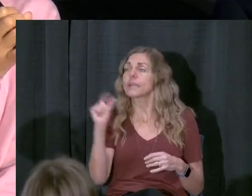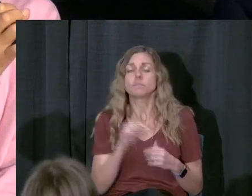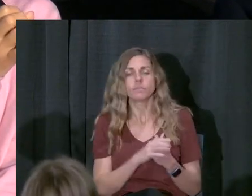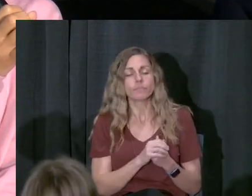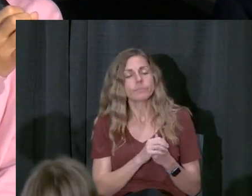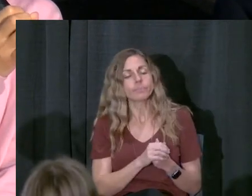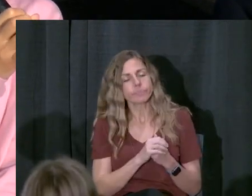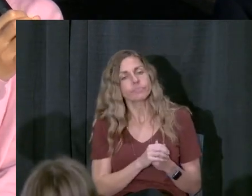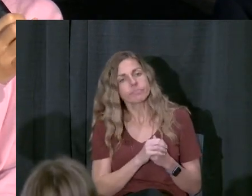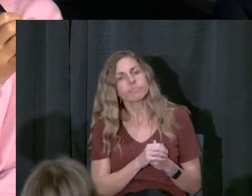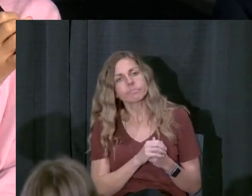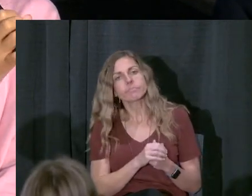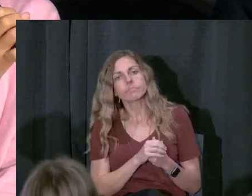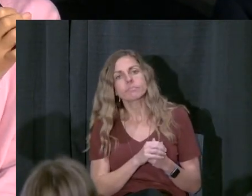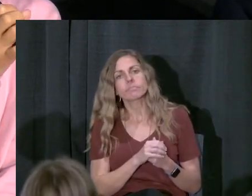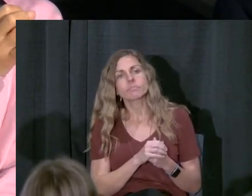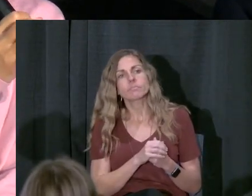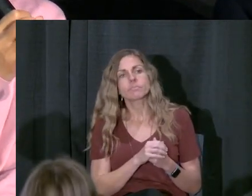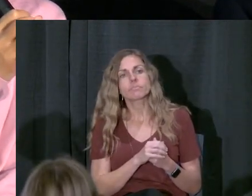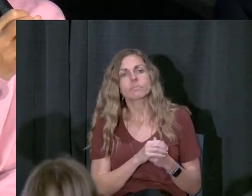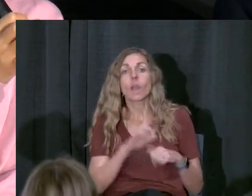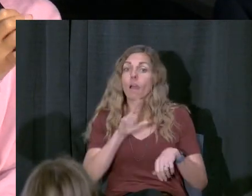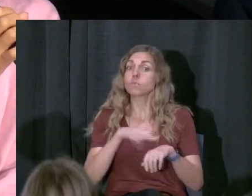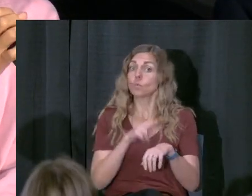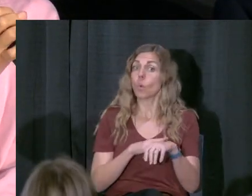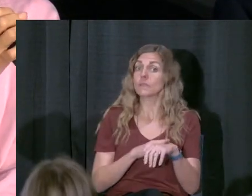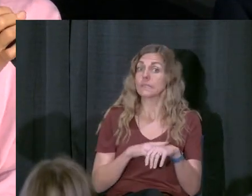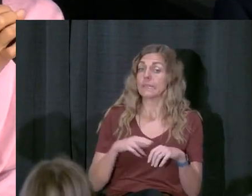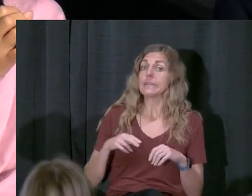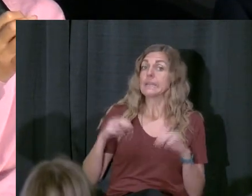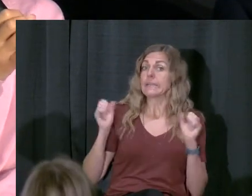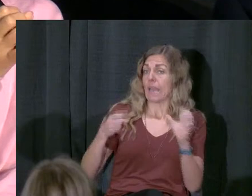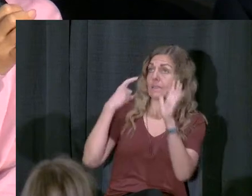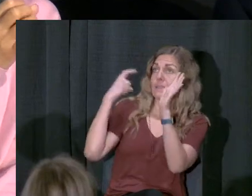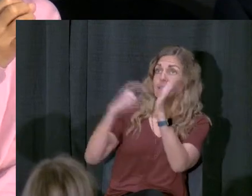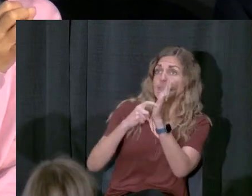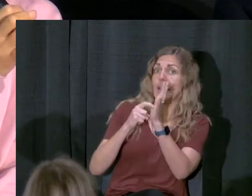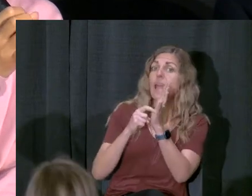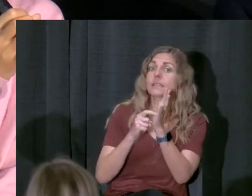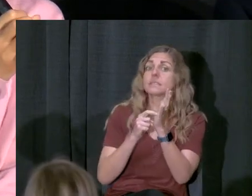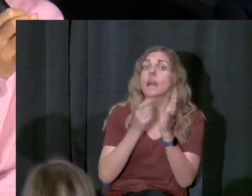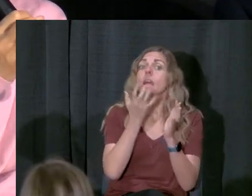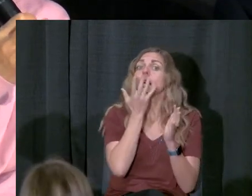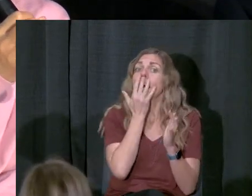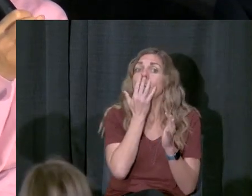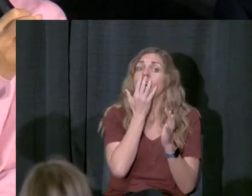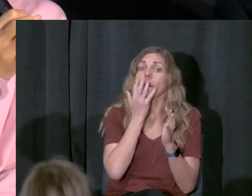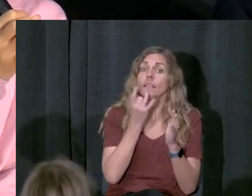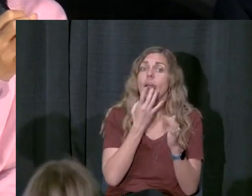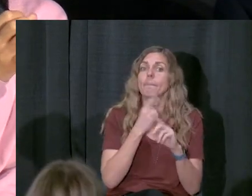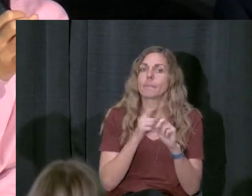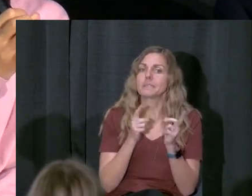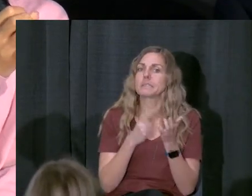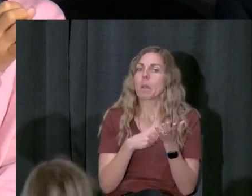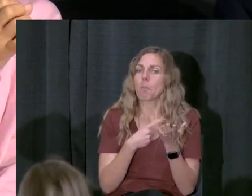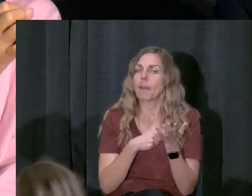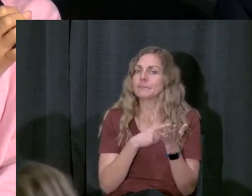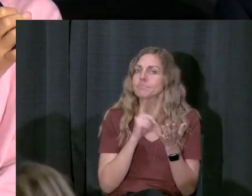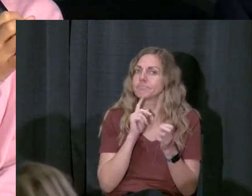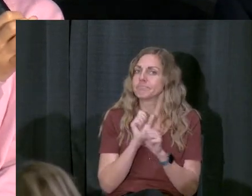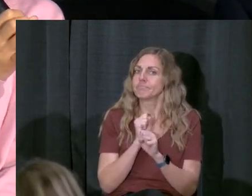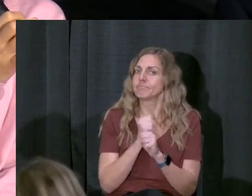camera can detect traffic lights, signs. However, it makes mistakes, unfortunately.